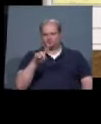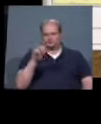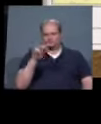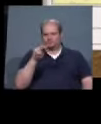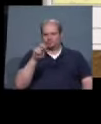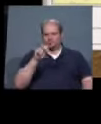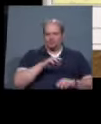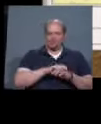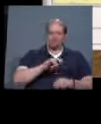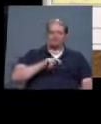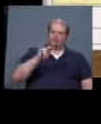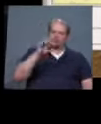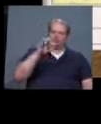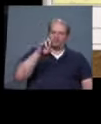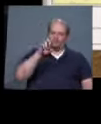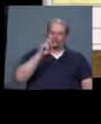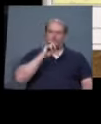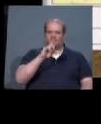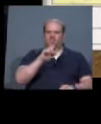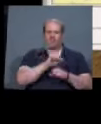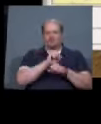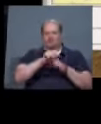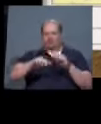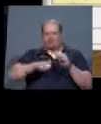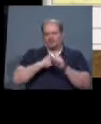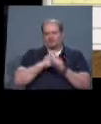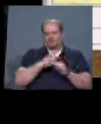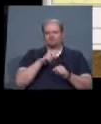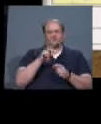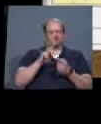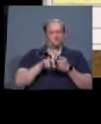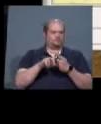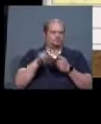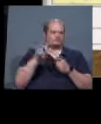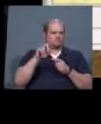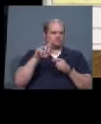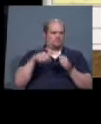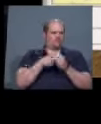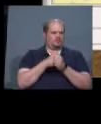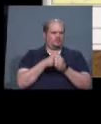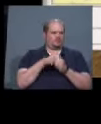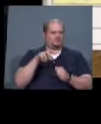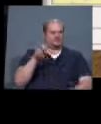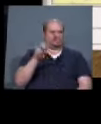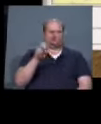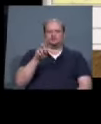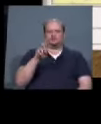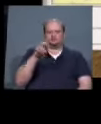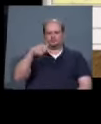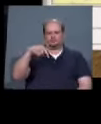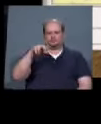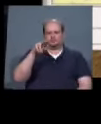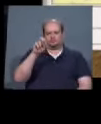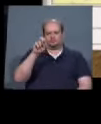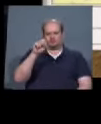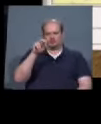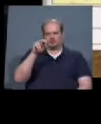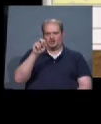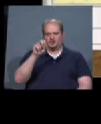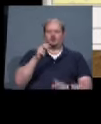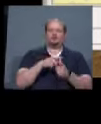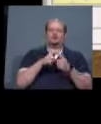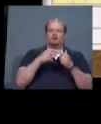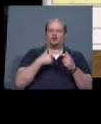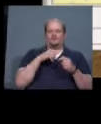on Northfield that actually backs up to the Duquesne neighborhood. So we think we're a good buffer between the